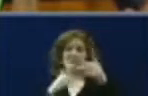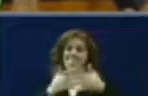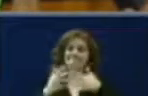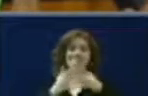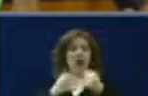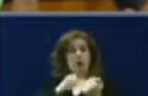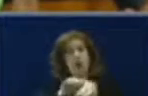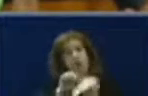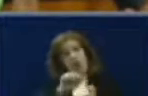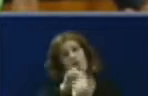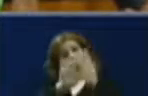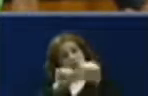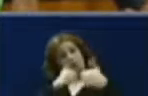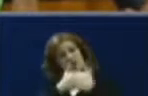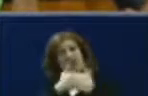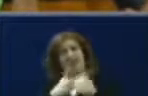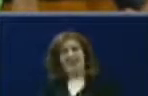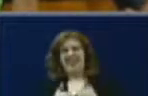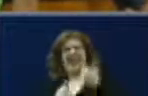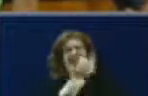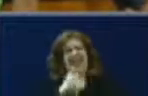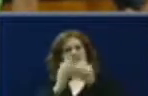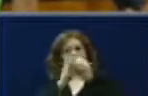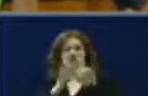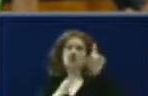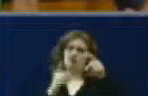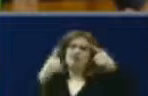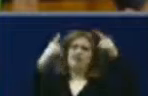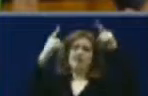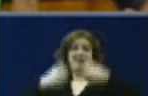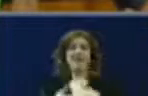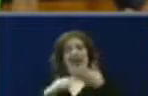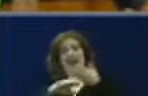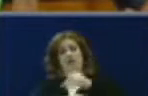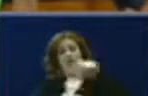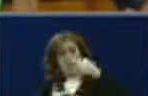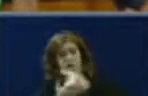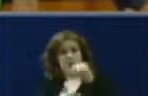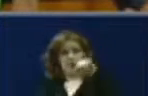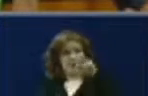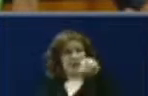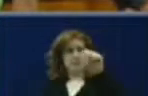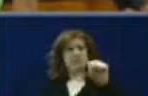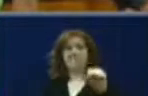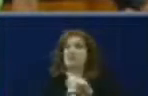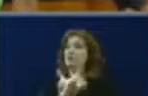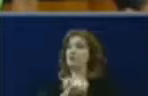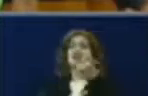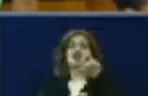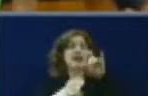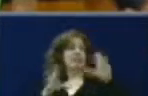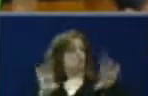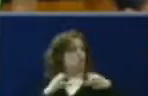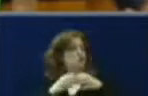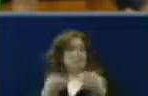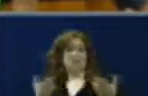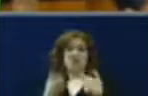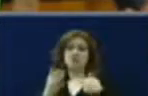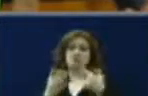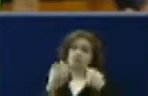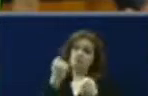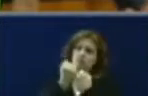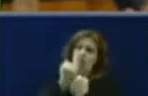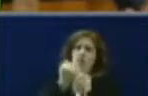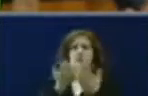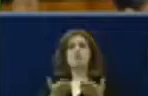the goal is for every student to be successful in their life after graduating from JCPS. Dear JCPS is here to support and raise up the voices